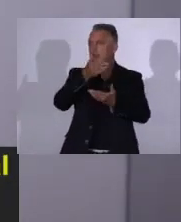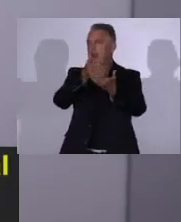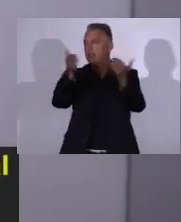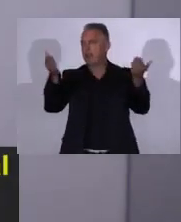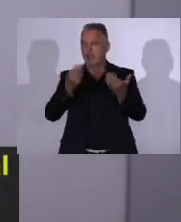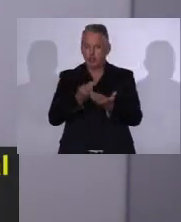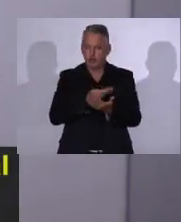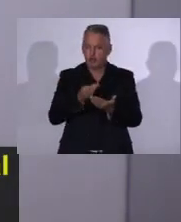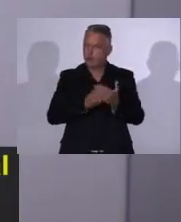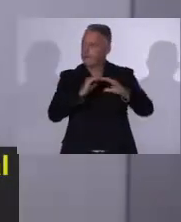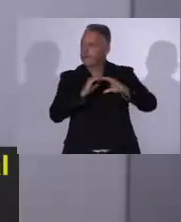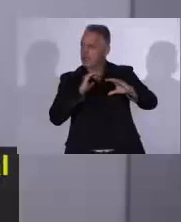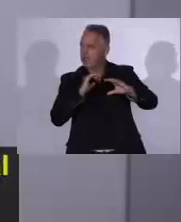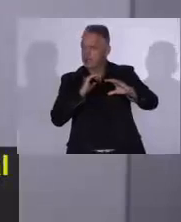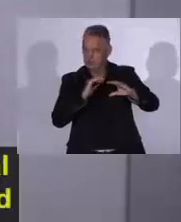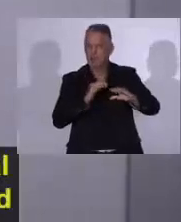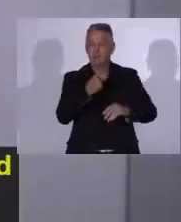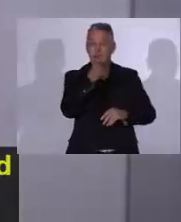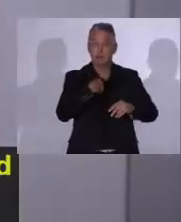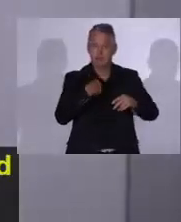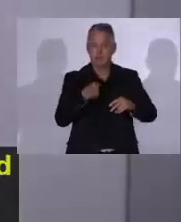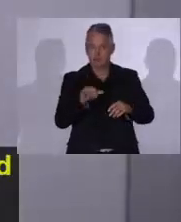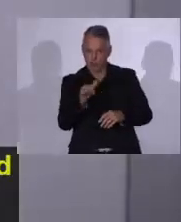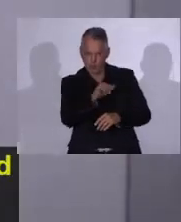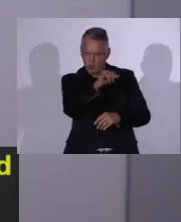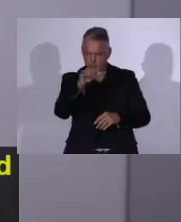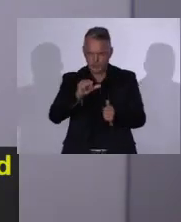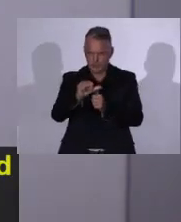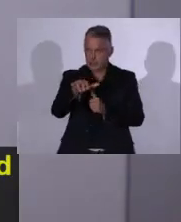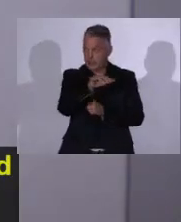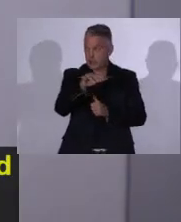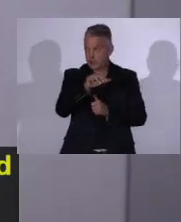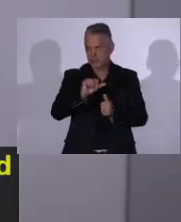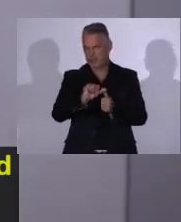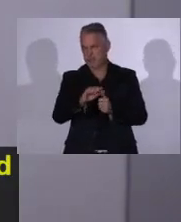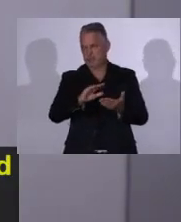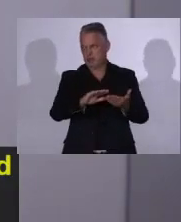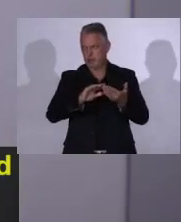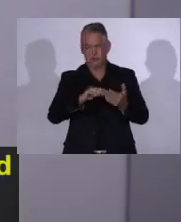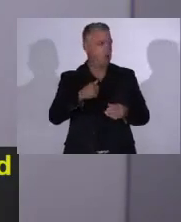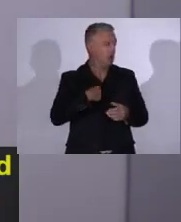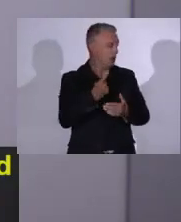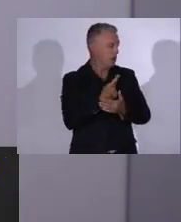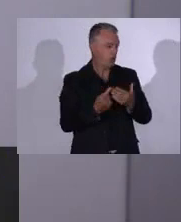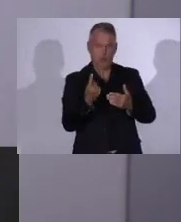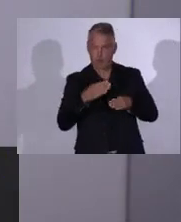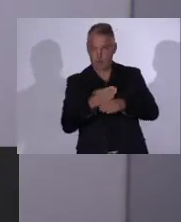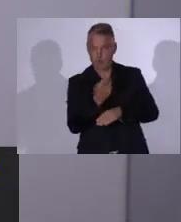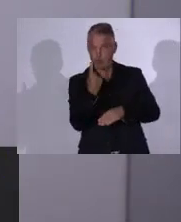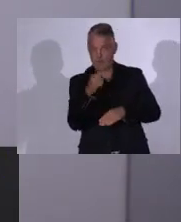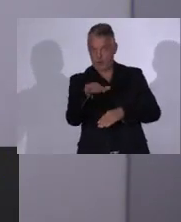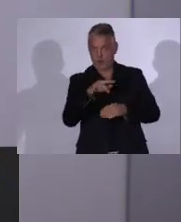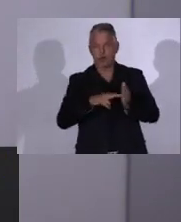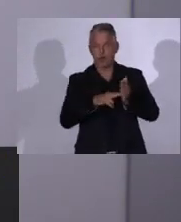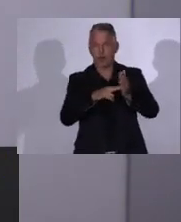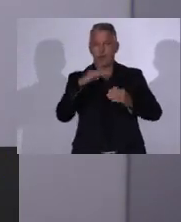and telling me which spots to target has been enormously helpful. I'm only working on one van, which is the North Melbourne